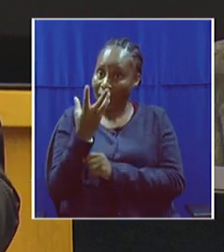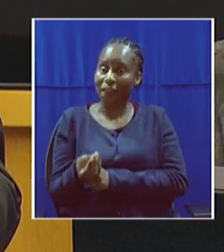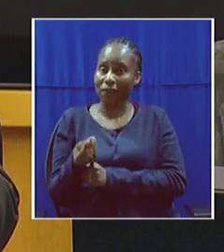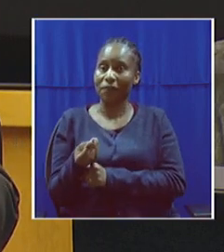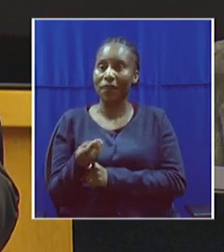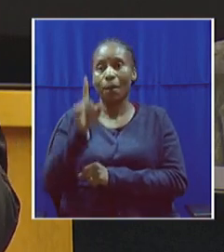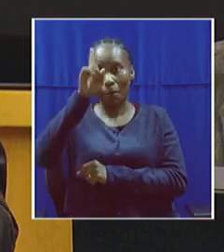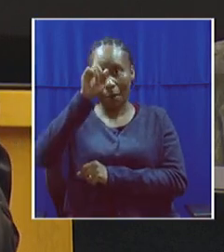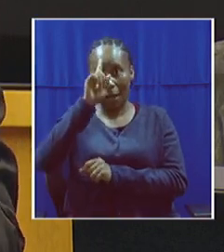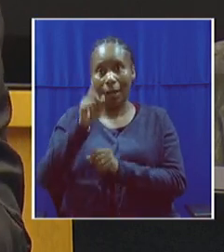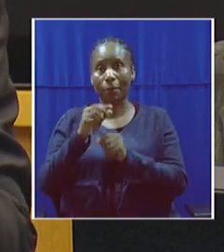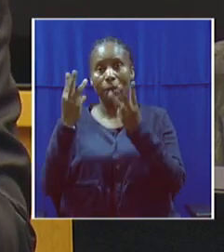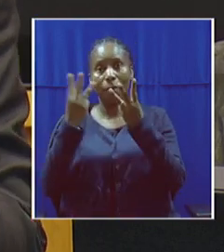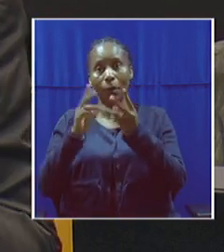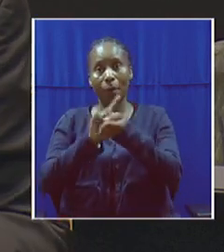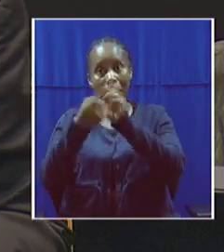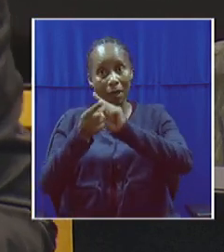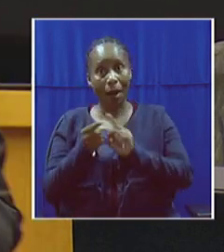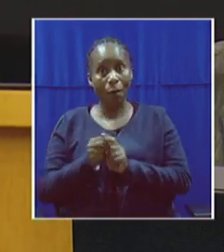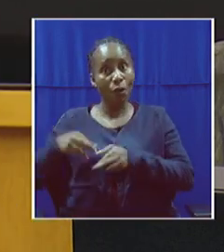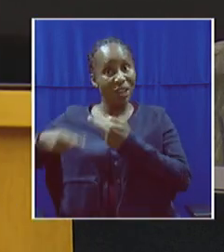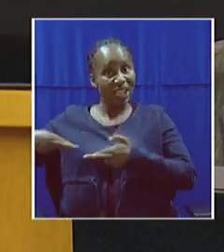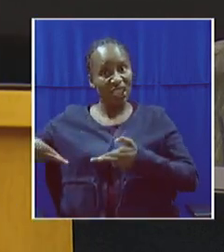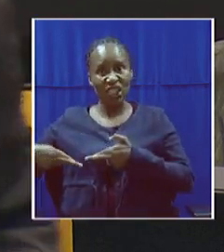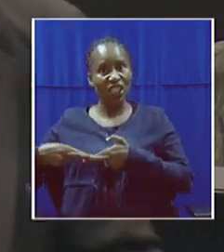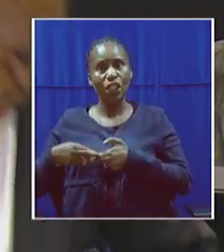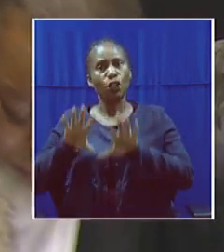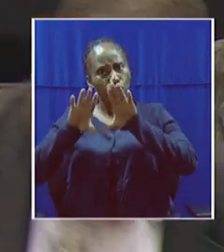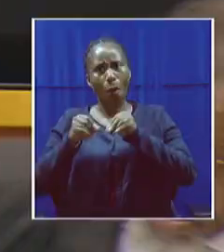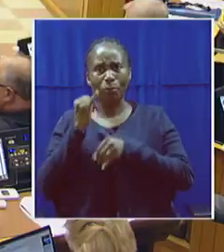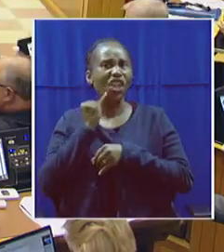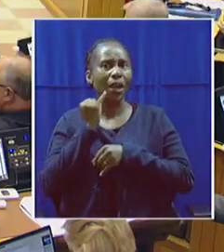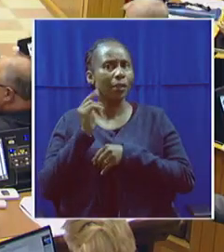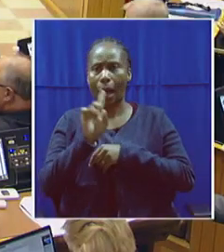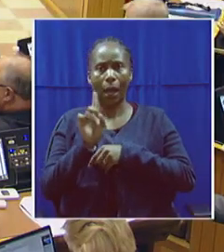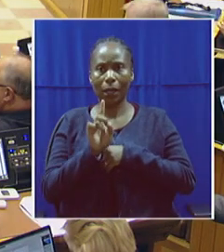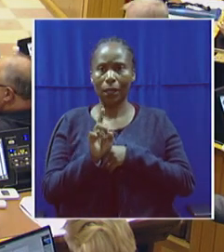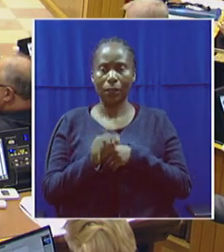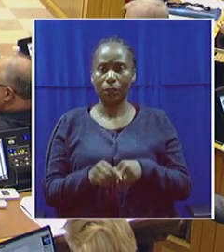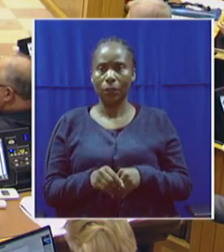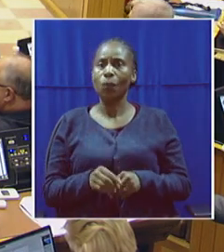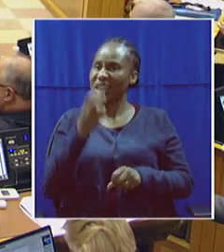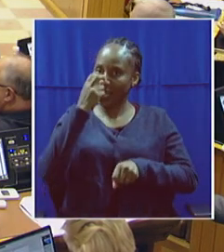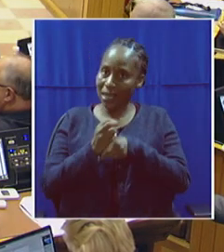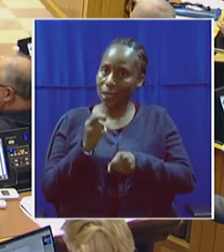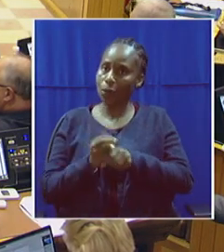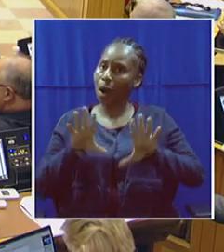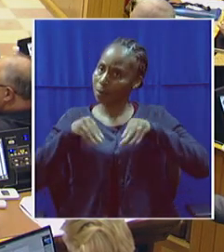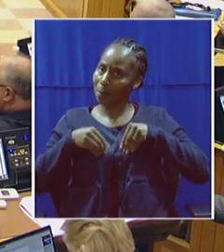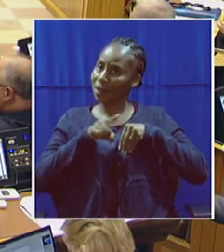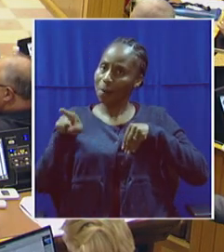become rich we must stop must stop being jealous thank you honorable Minister